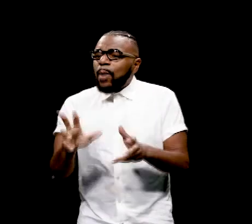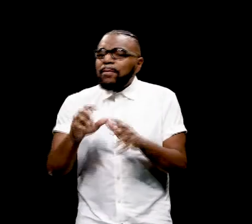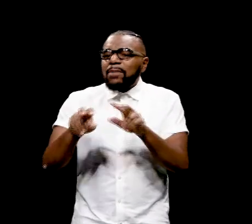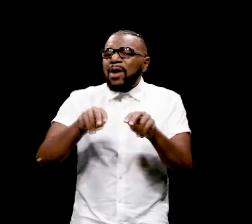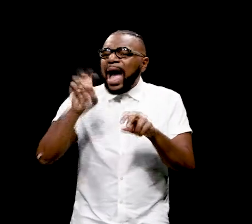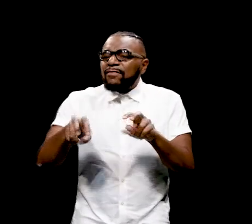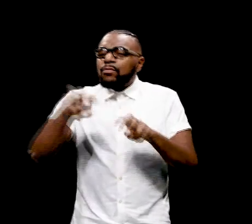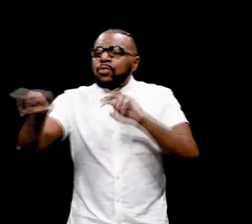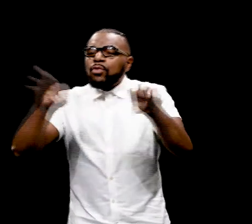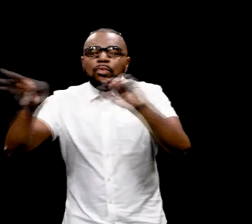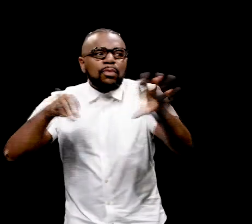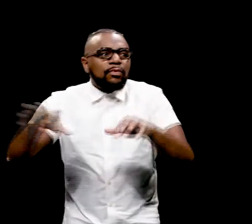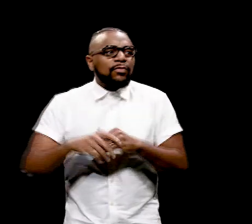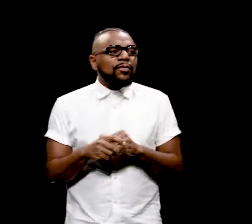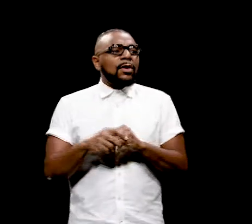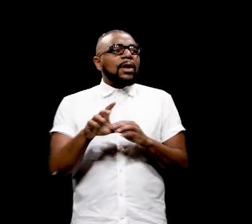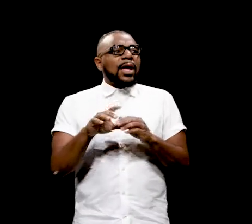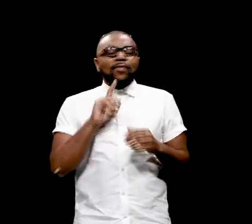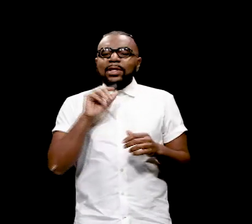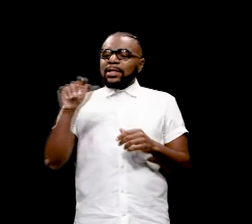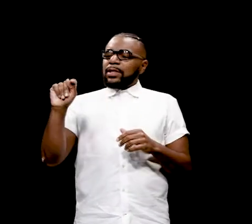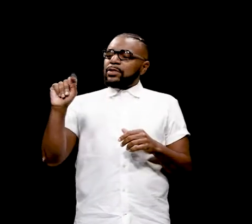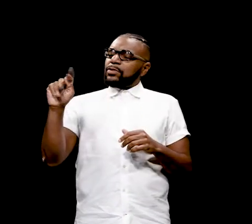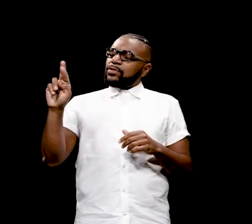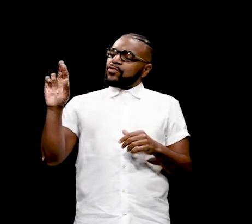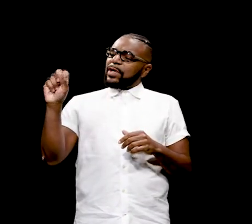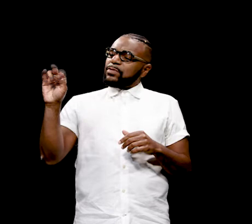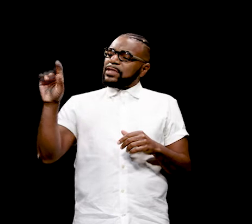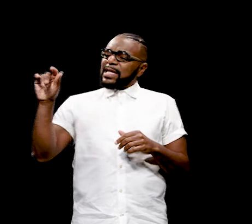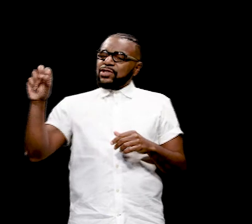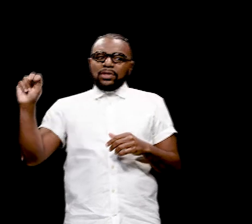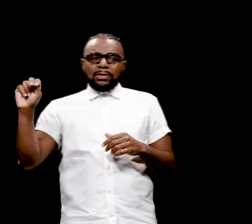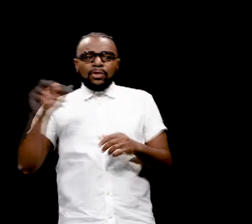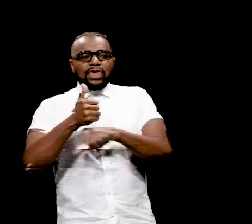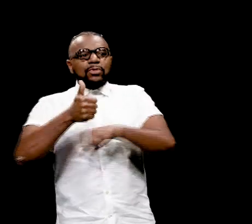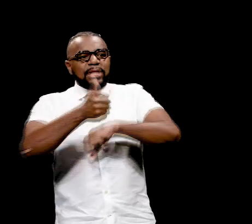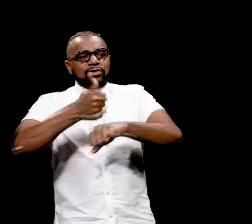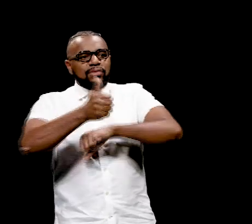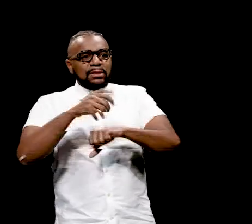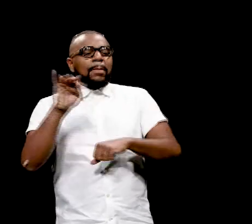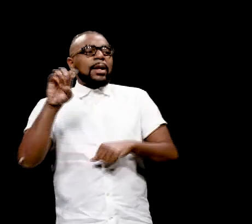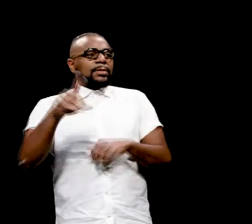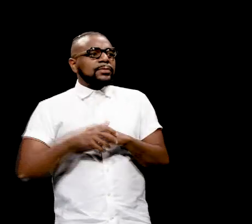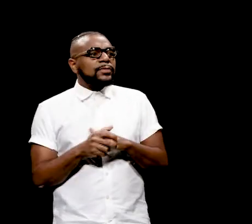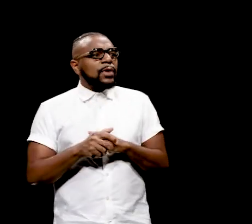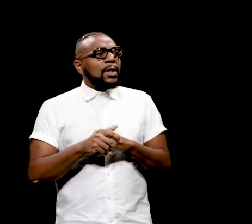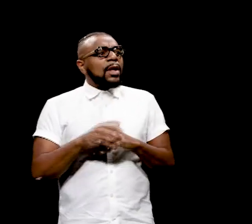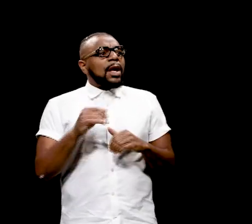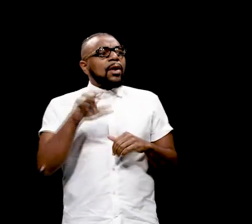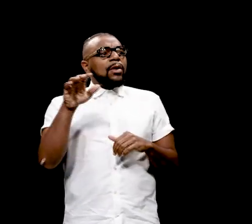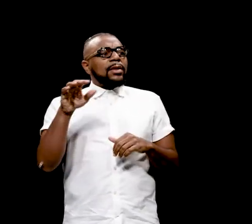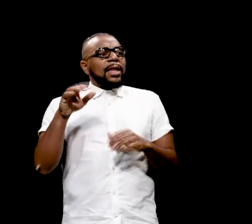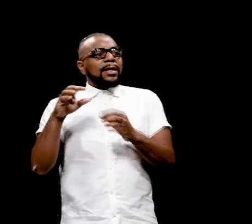That includes the most recent transportation bond and the work that's going to be done through the Southwest Housing Corridor, or the